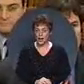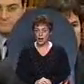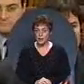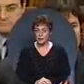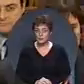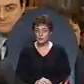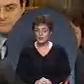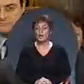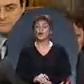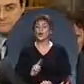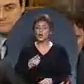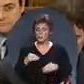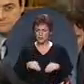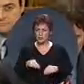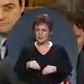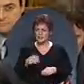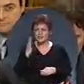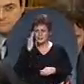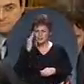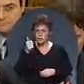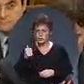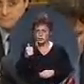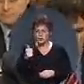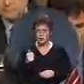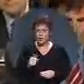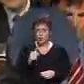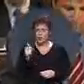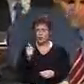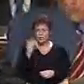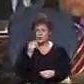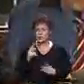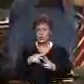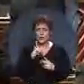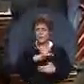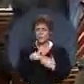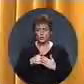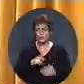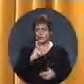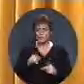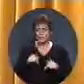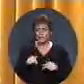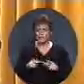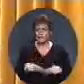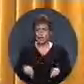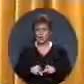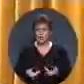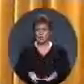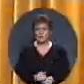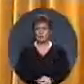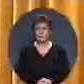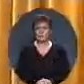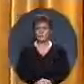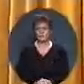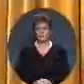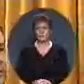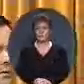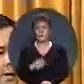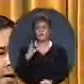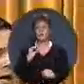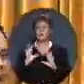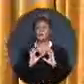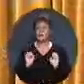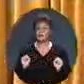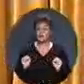Minister know that he doesn't have a monopoly on truth in this country? The Honourable Parliamentary Secretary to the Prime Minister,